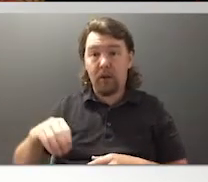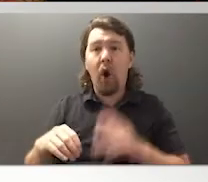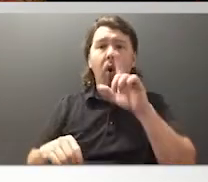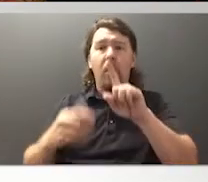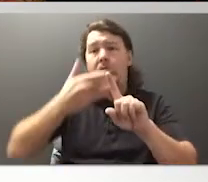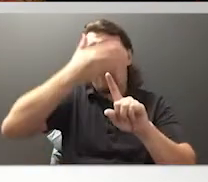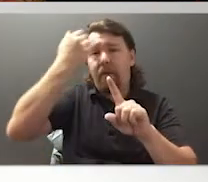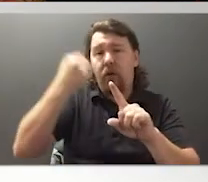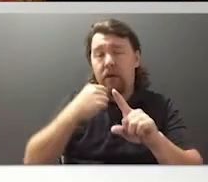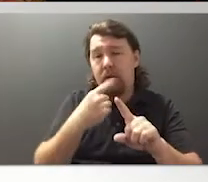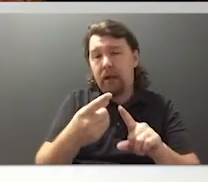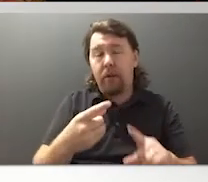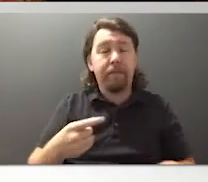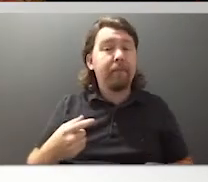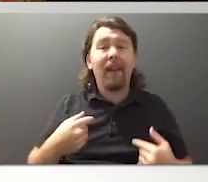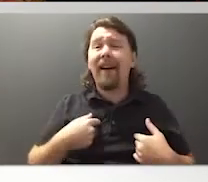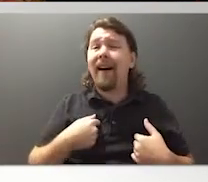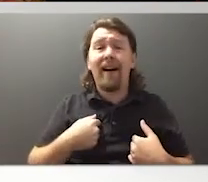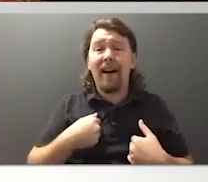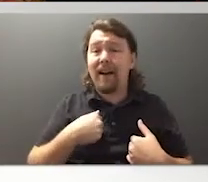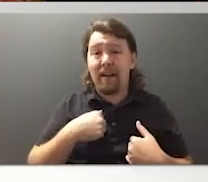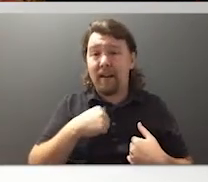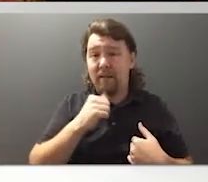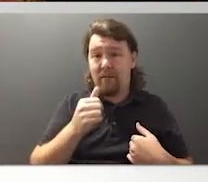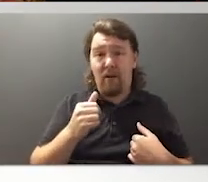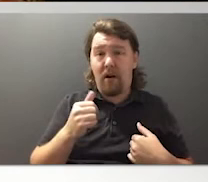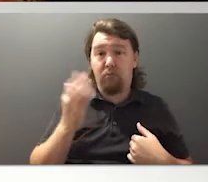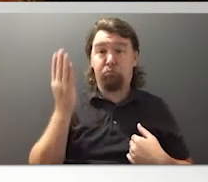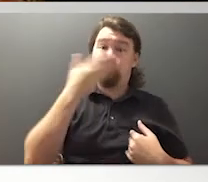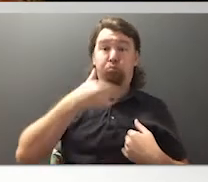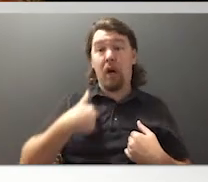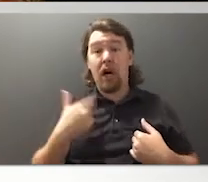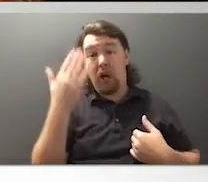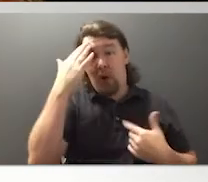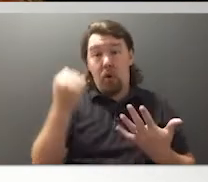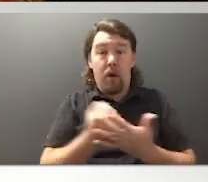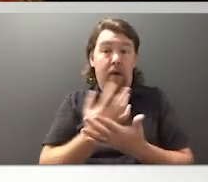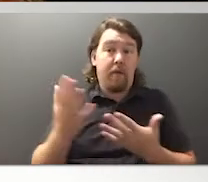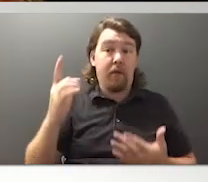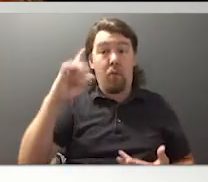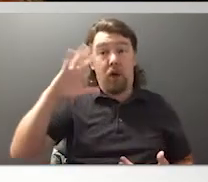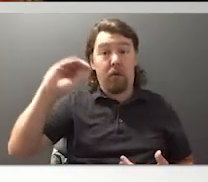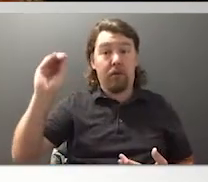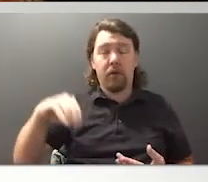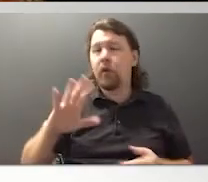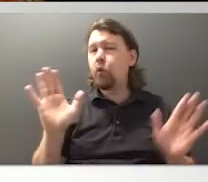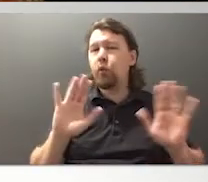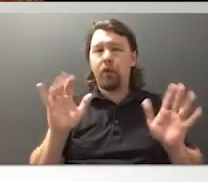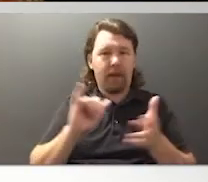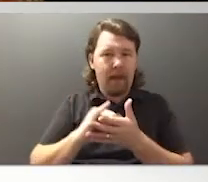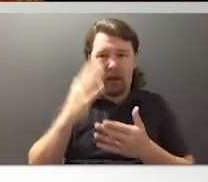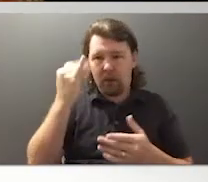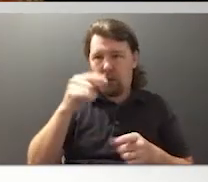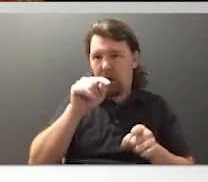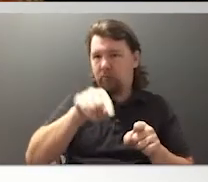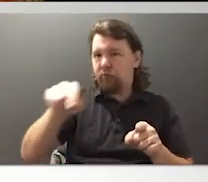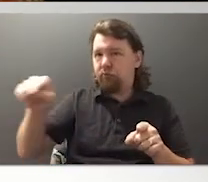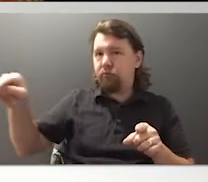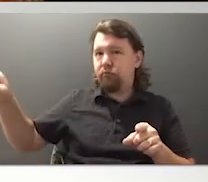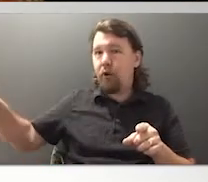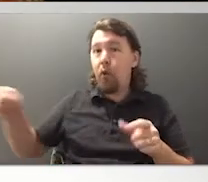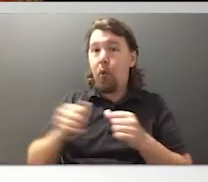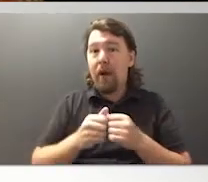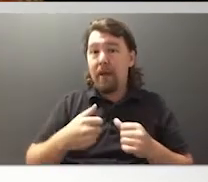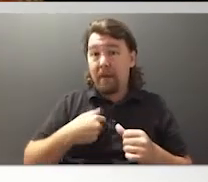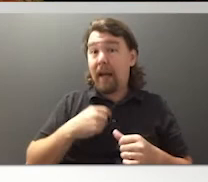is I don't profess to have all the answers, which is why I have these people here, and I have told them all, please interrupt me and correct me